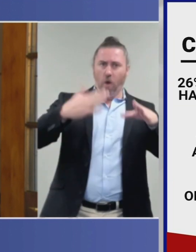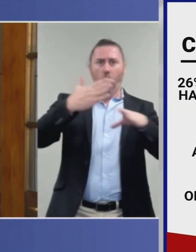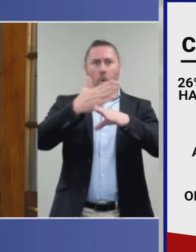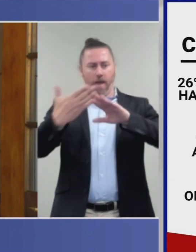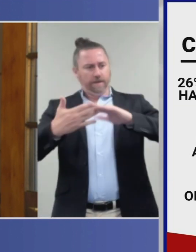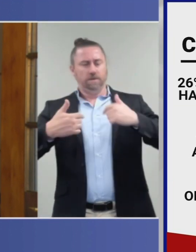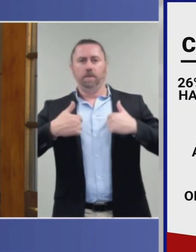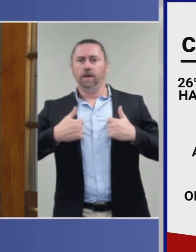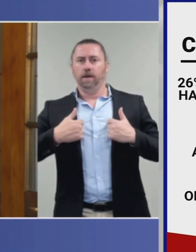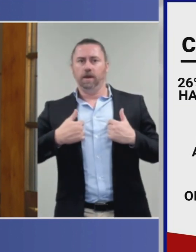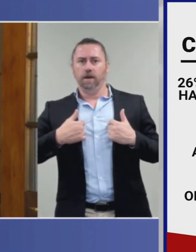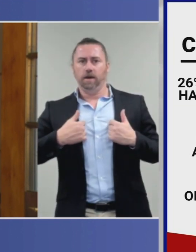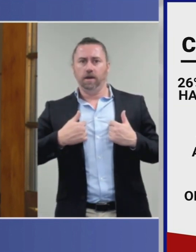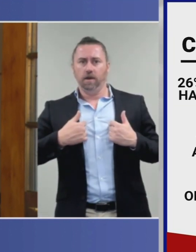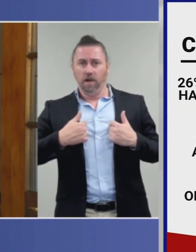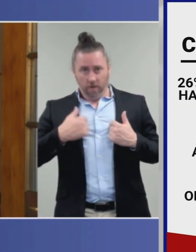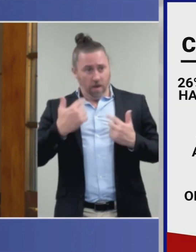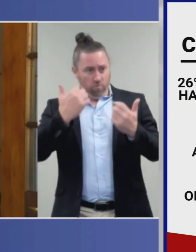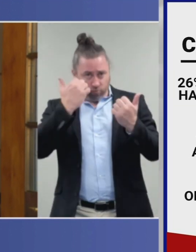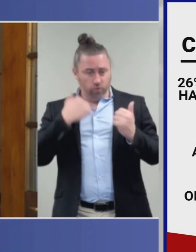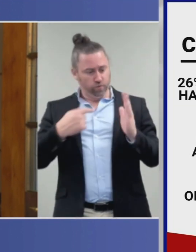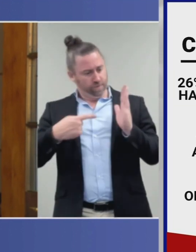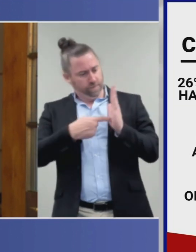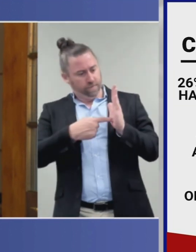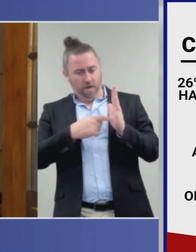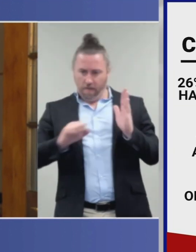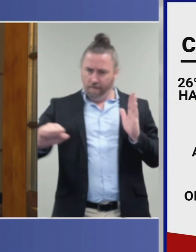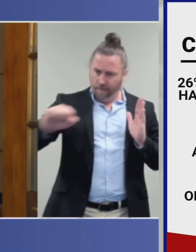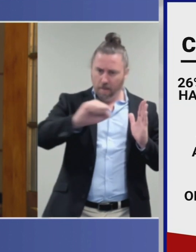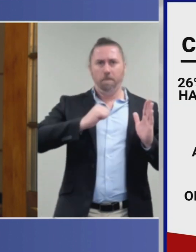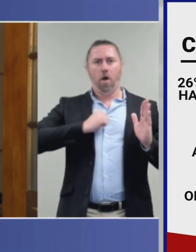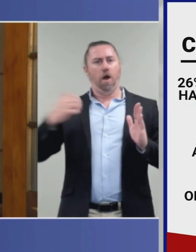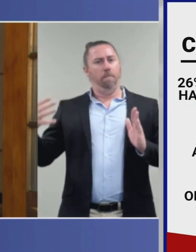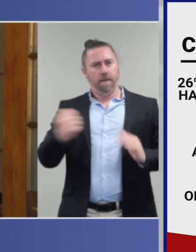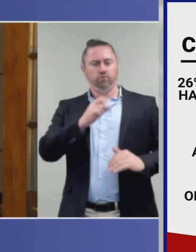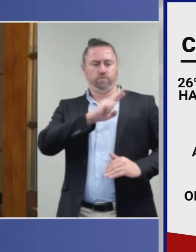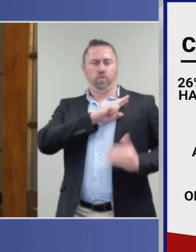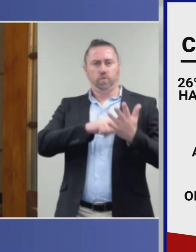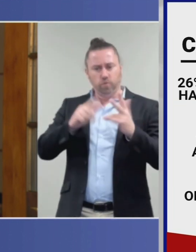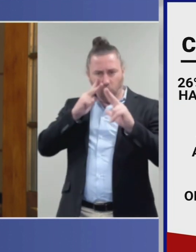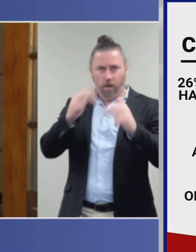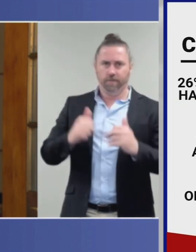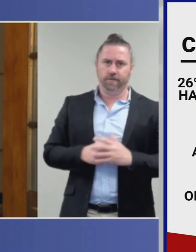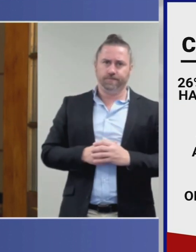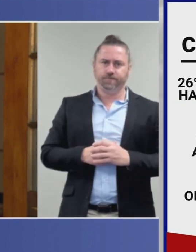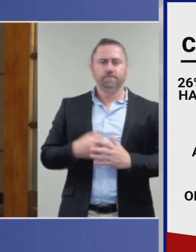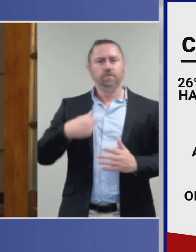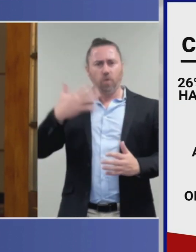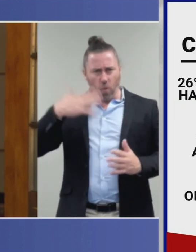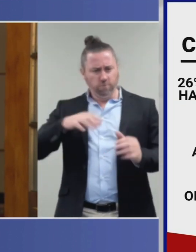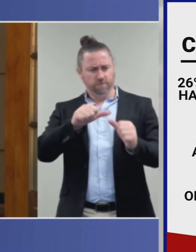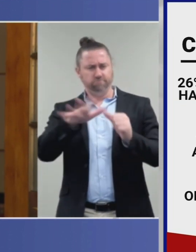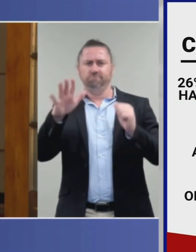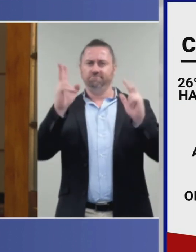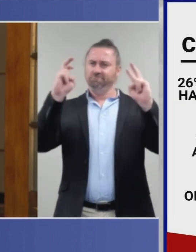report reinforces that they are employers, and we all must understand how we can be the best employers we possibly can be, how